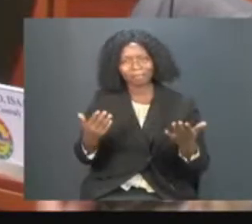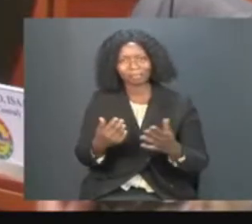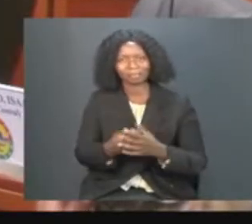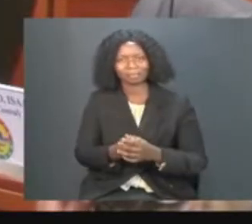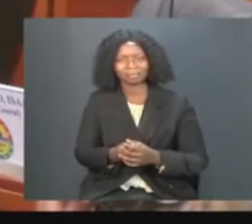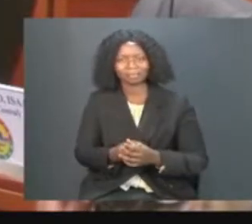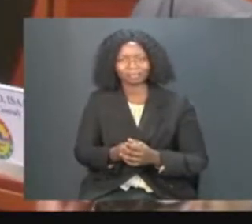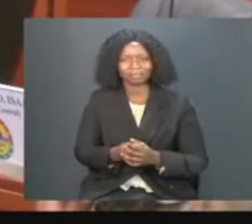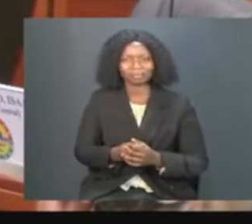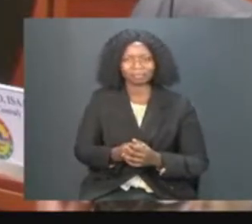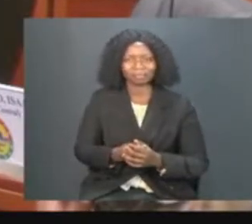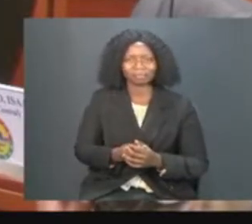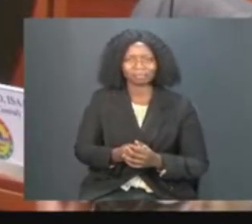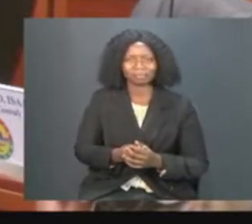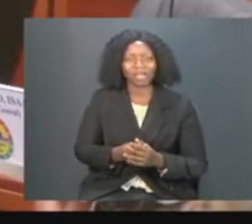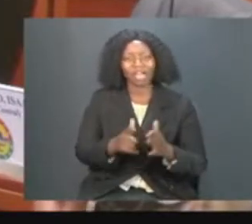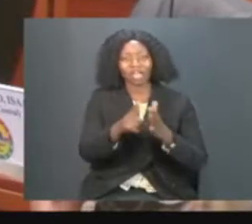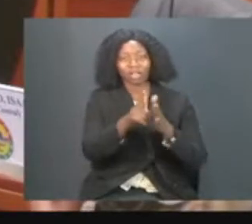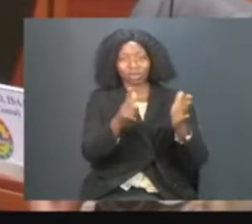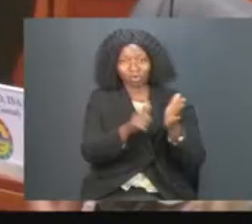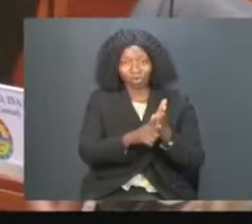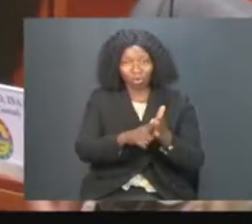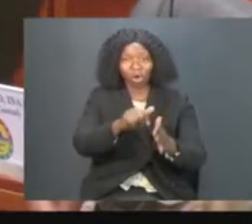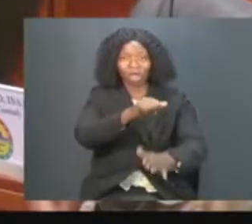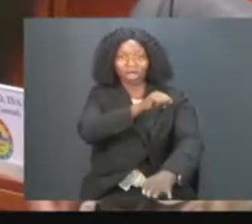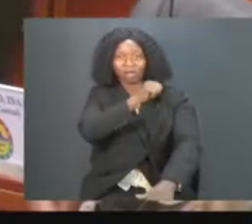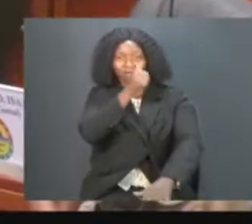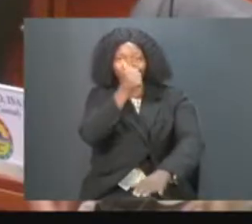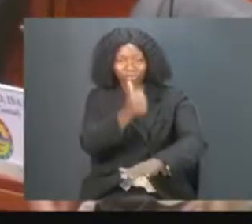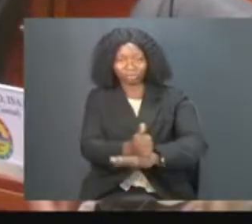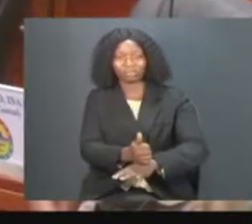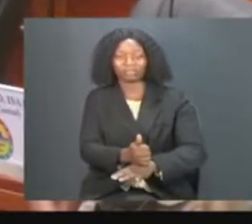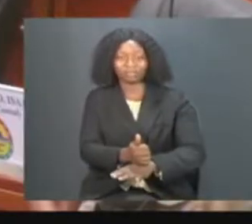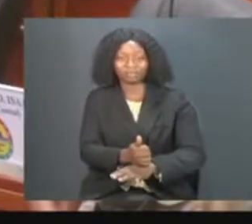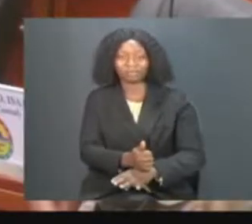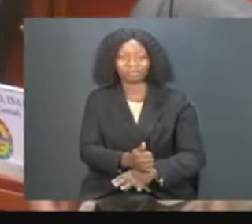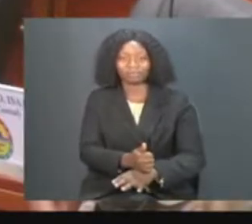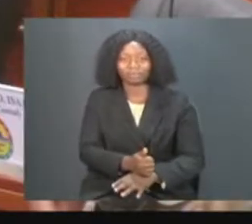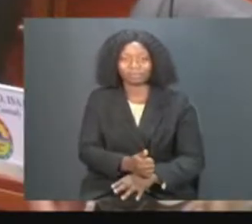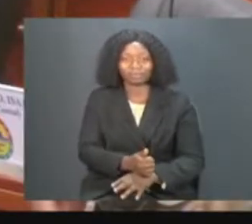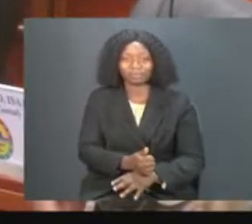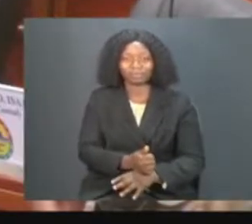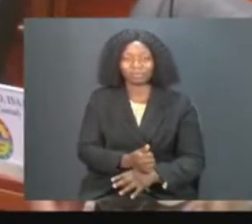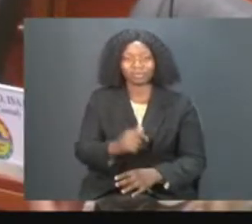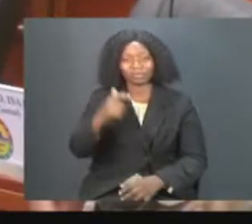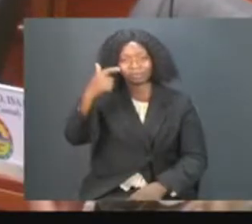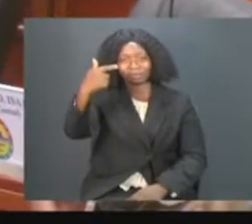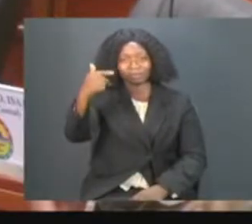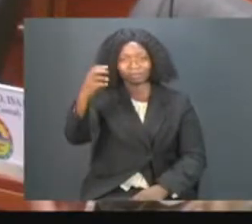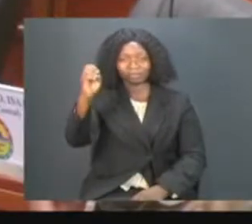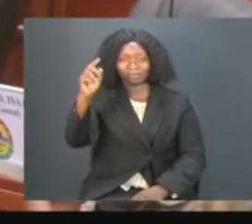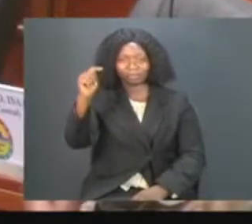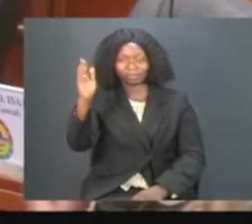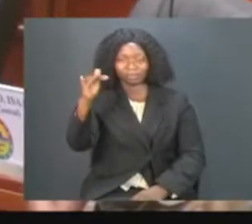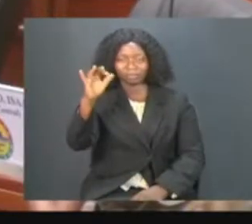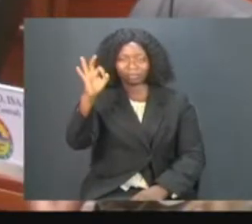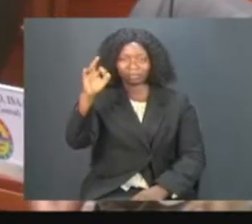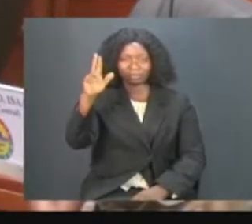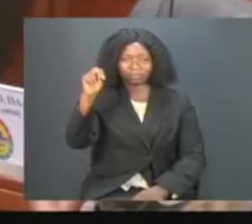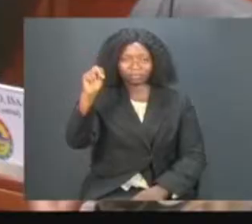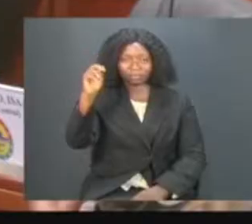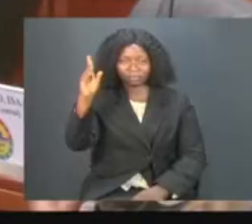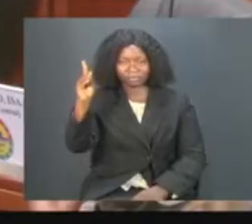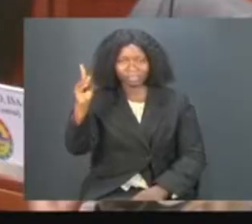set up a law, an authority that was set up as the GET Fund. Was it because we were not building